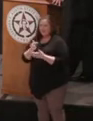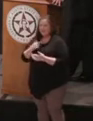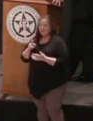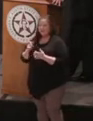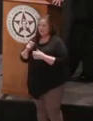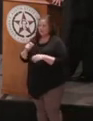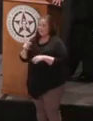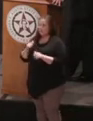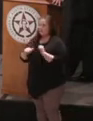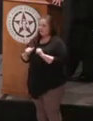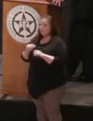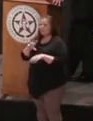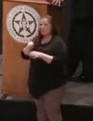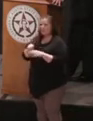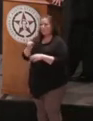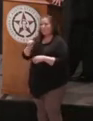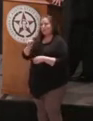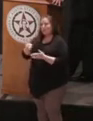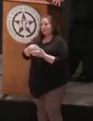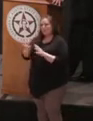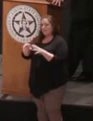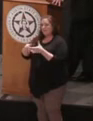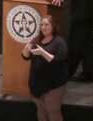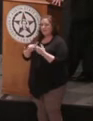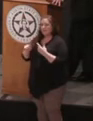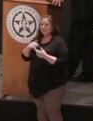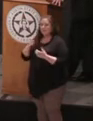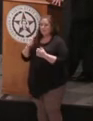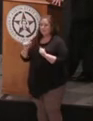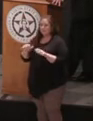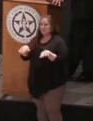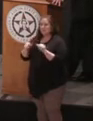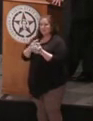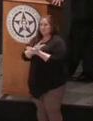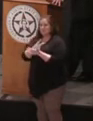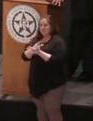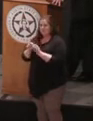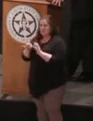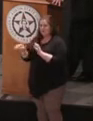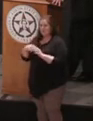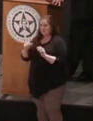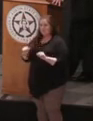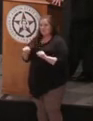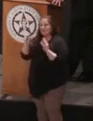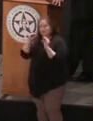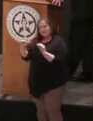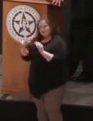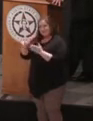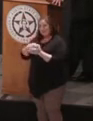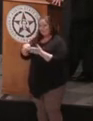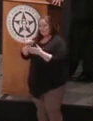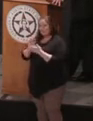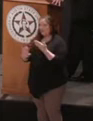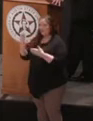to perform a part of a company. But eventually, I want to go and I want to get my master's so that I can teach dance at a